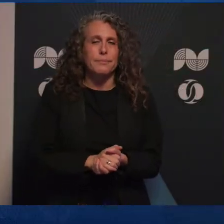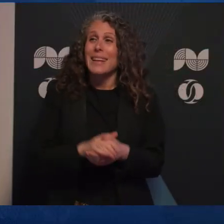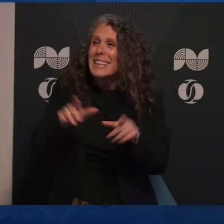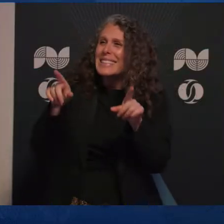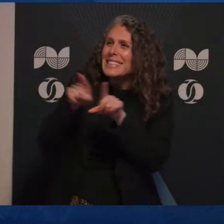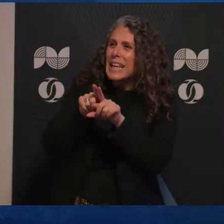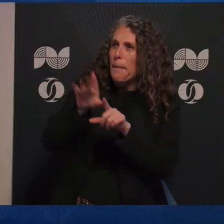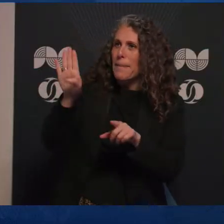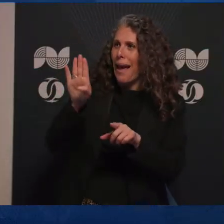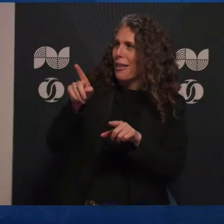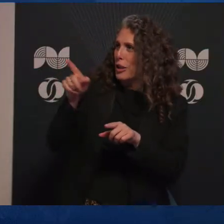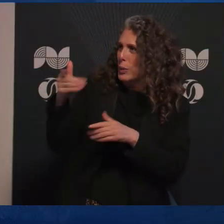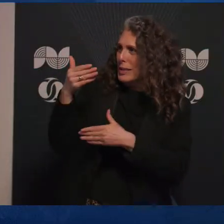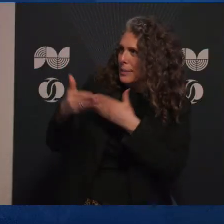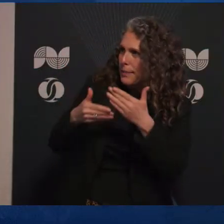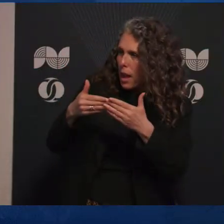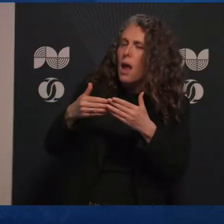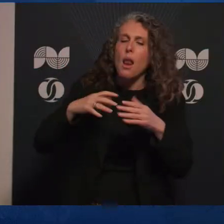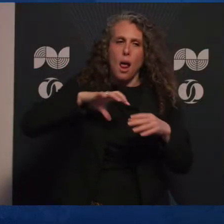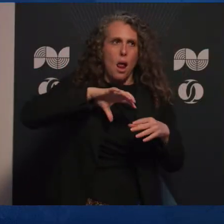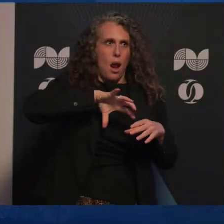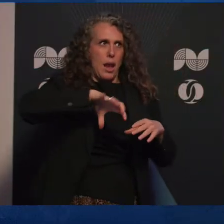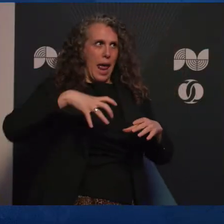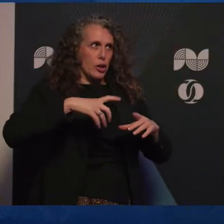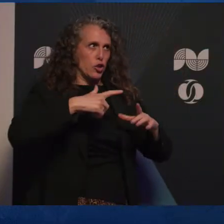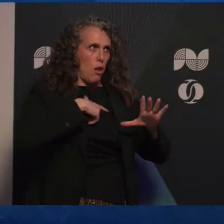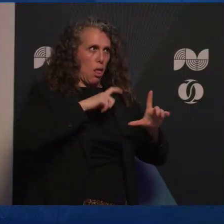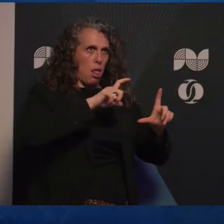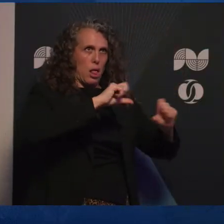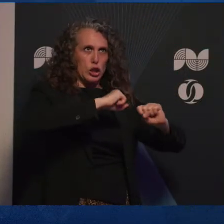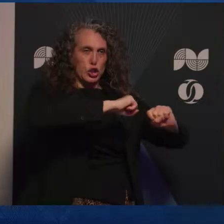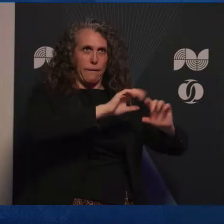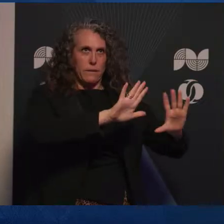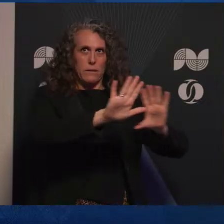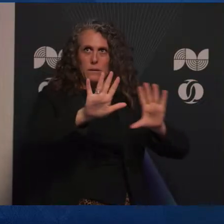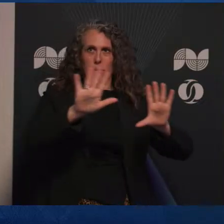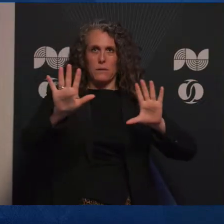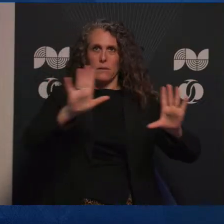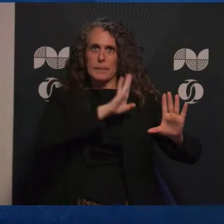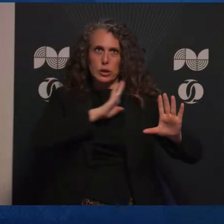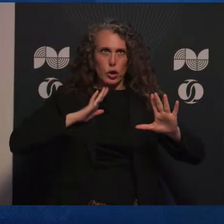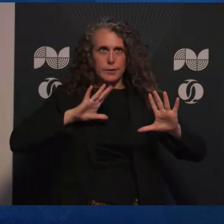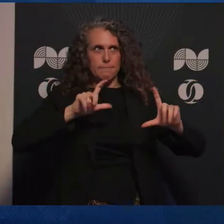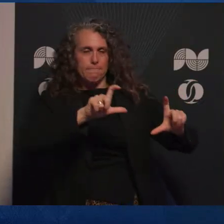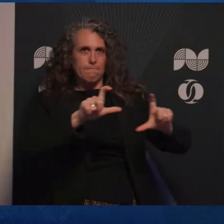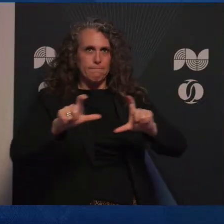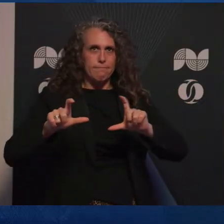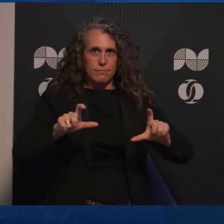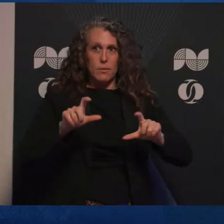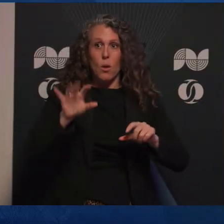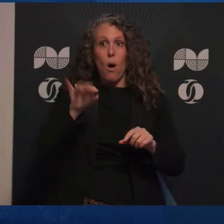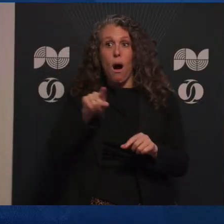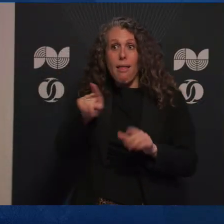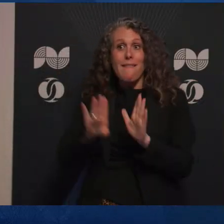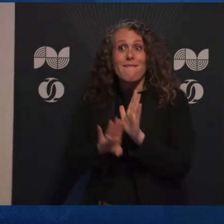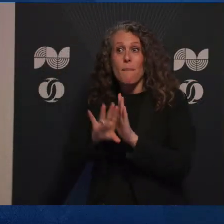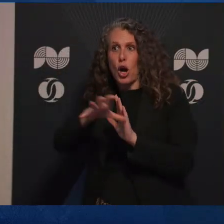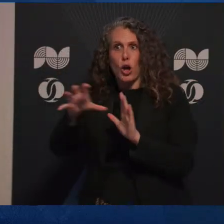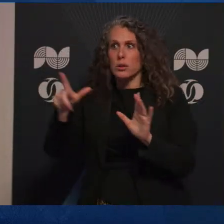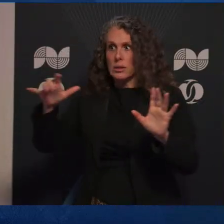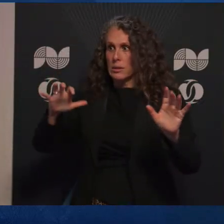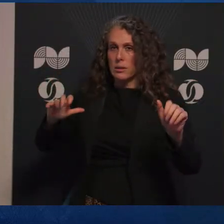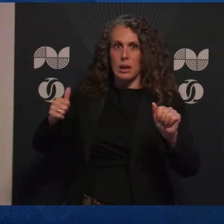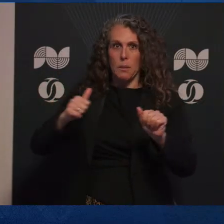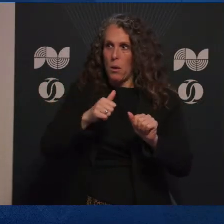course, a national security angle to that, in part because these catching up countries are viewed as national